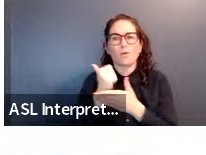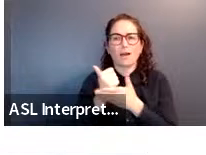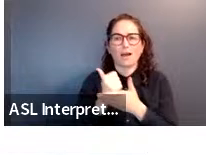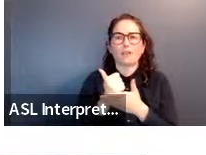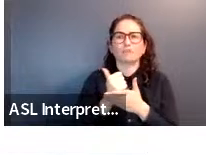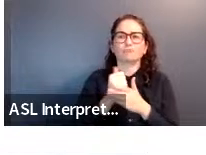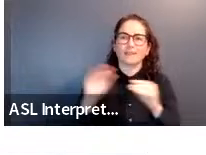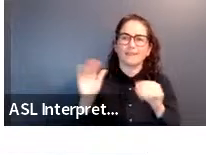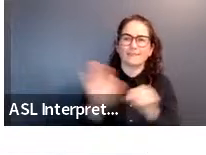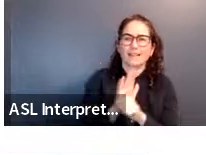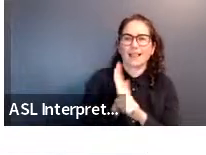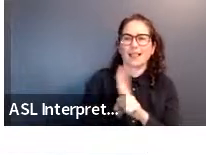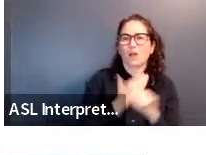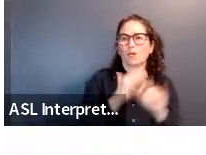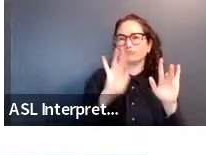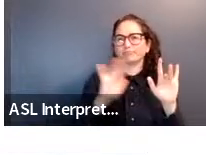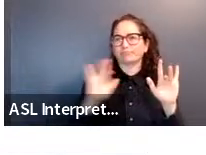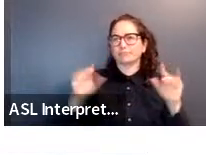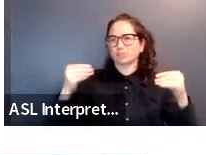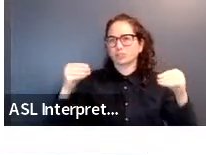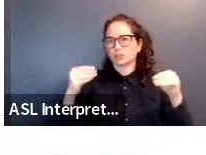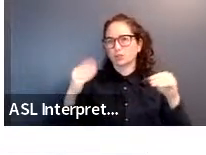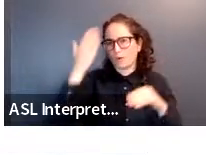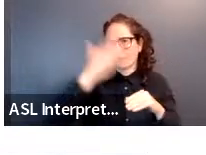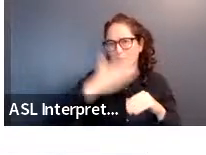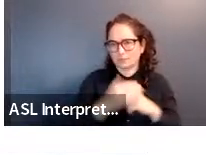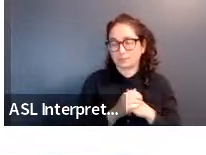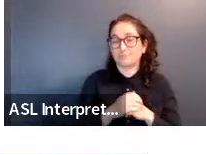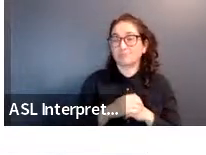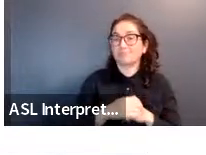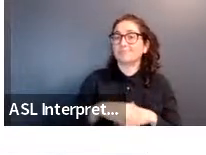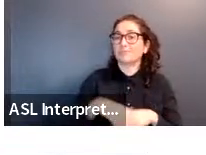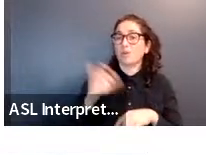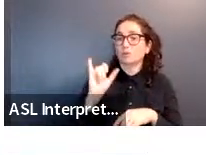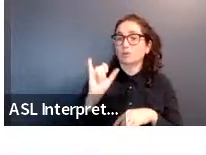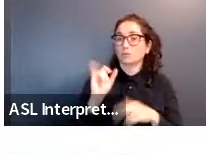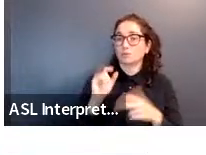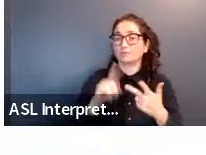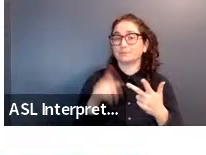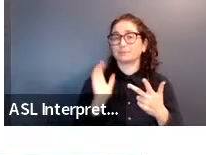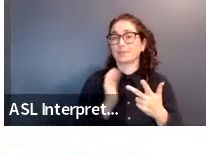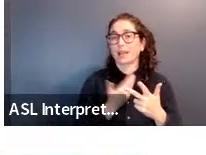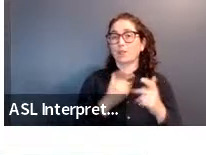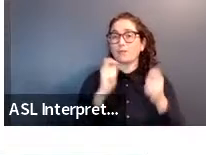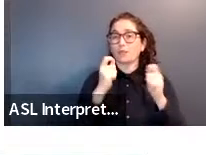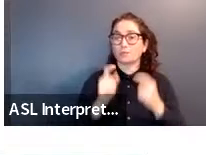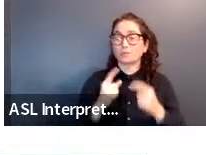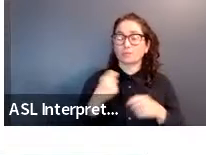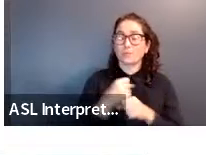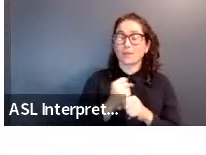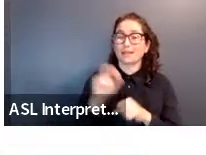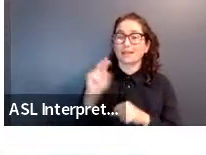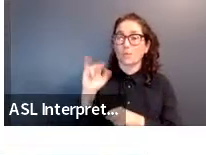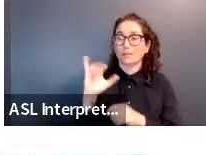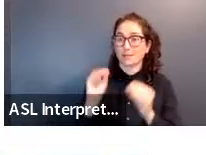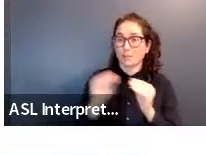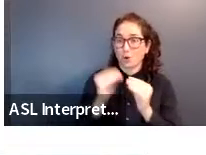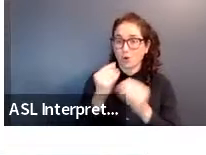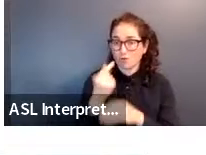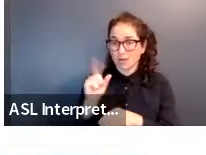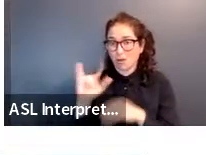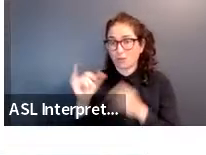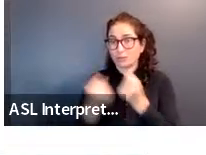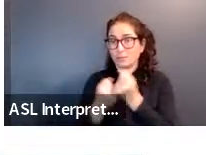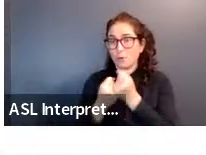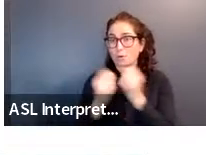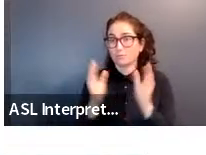storefronts. Finally, like our reforms to make New York City greener and those to support small businesses, we